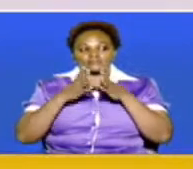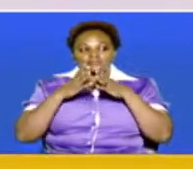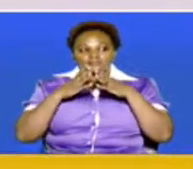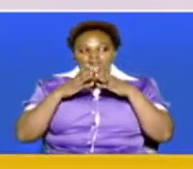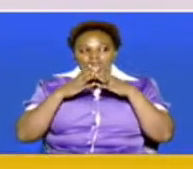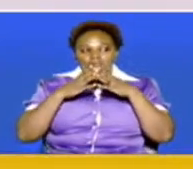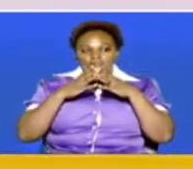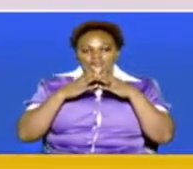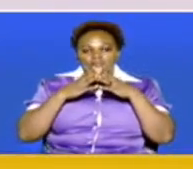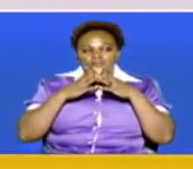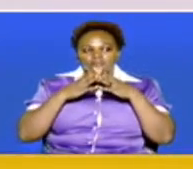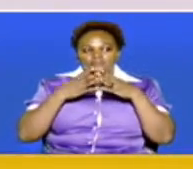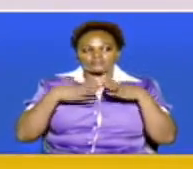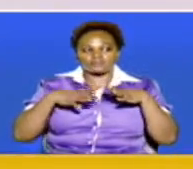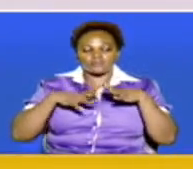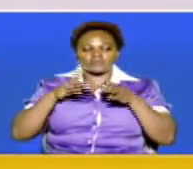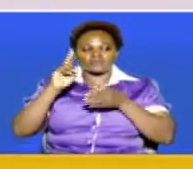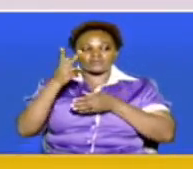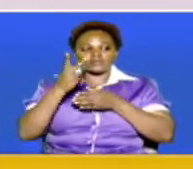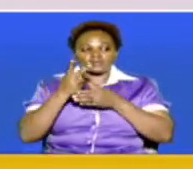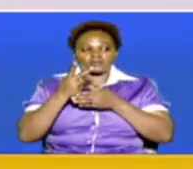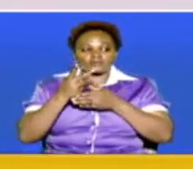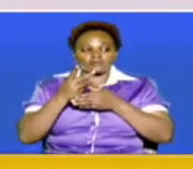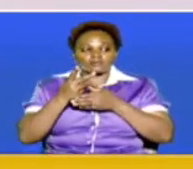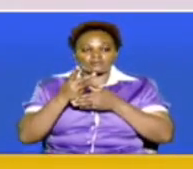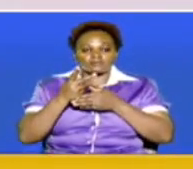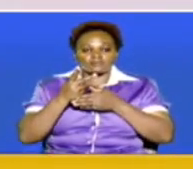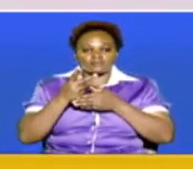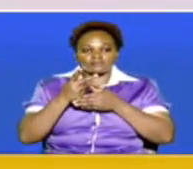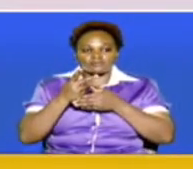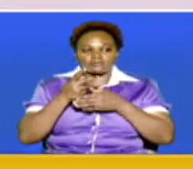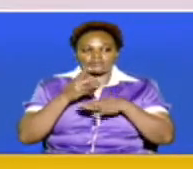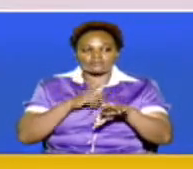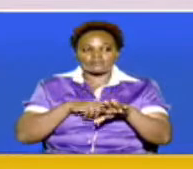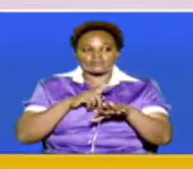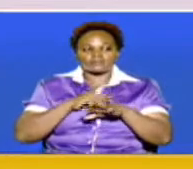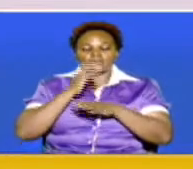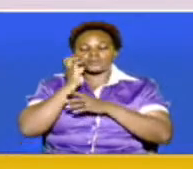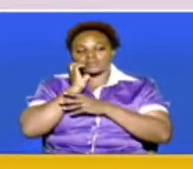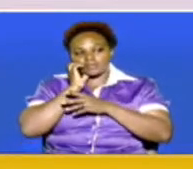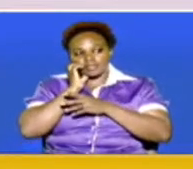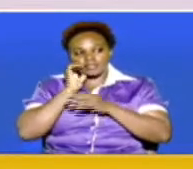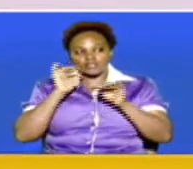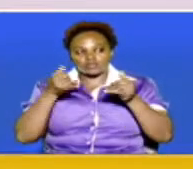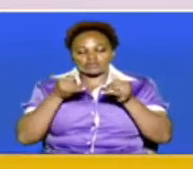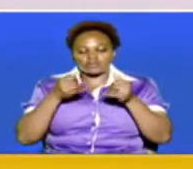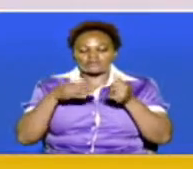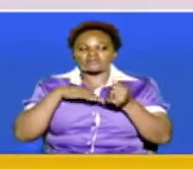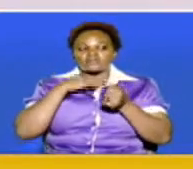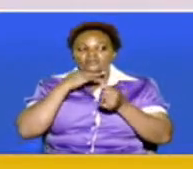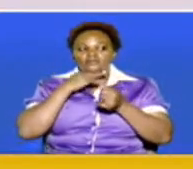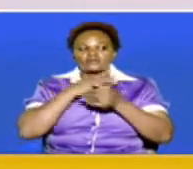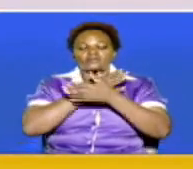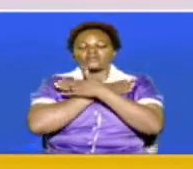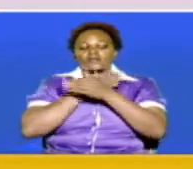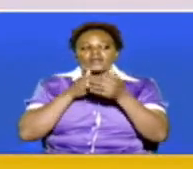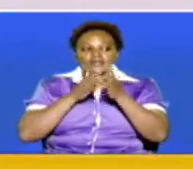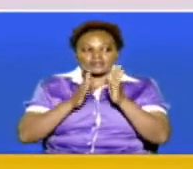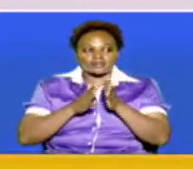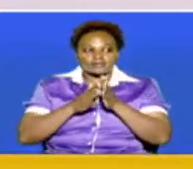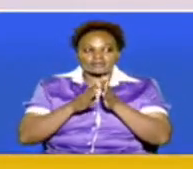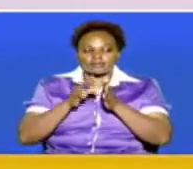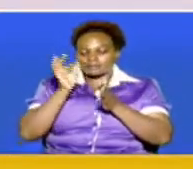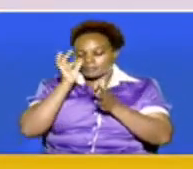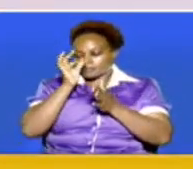President, the people of Kenya, when the sad news of the death of our beloved leader